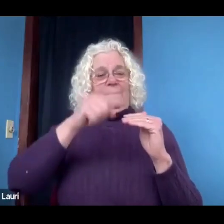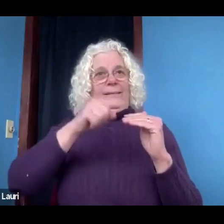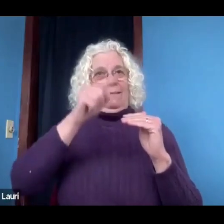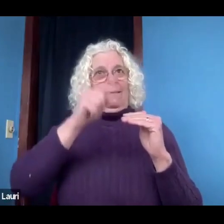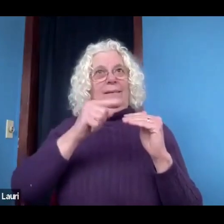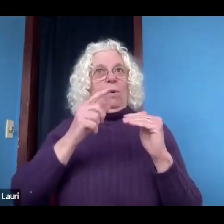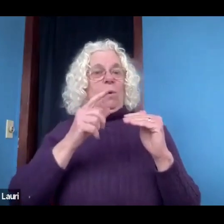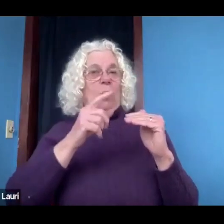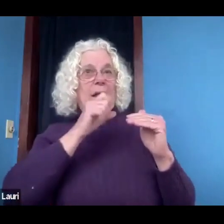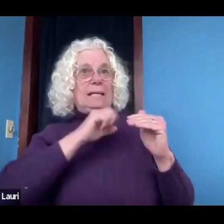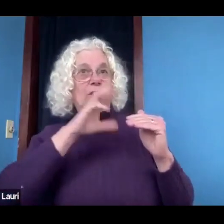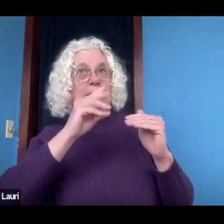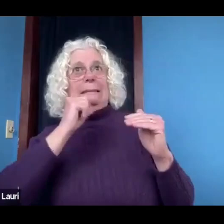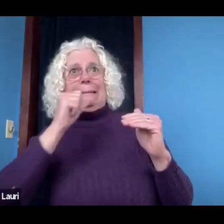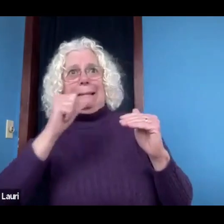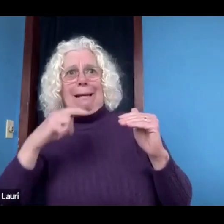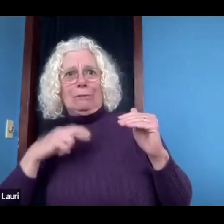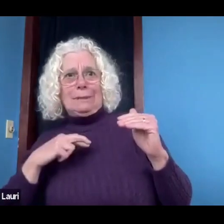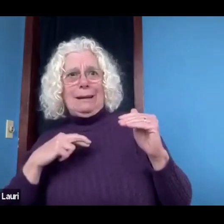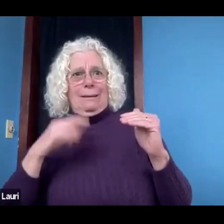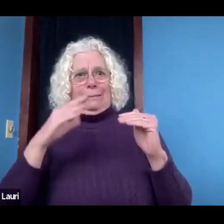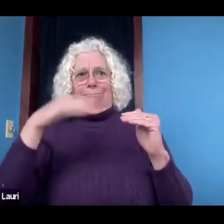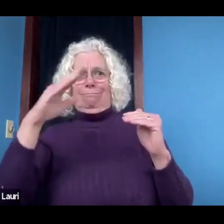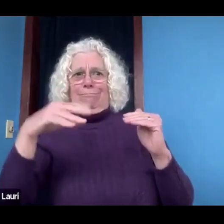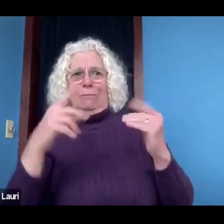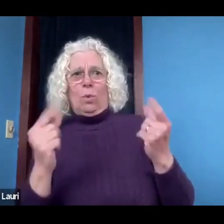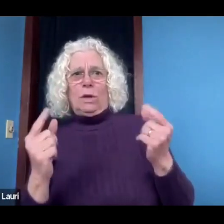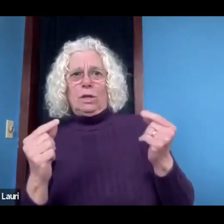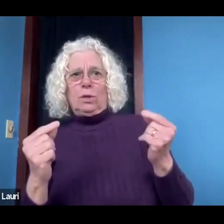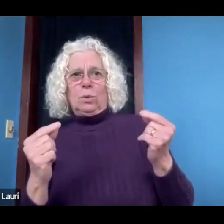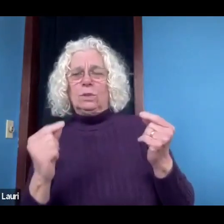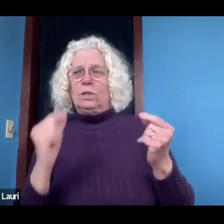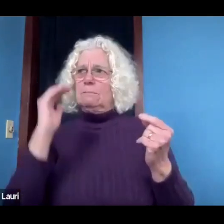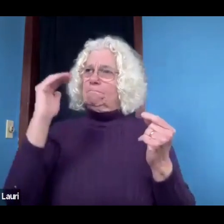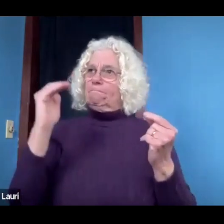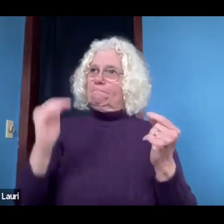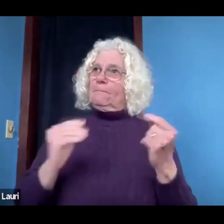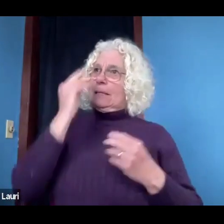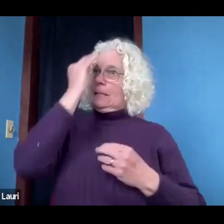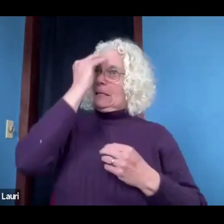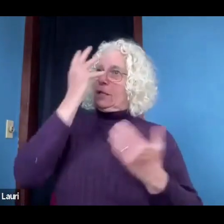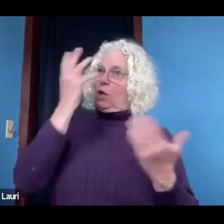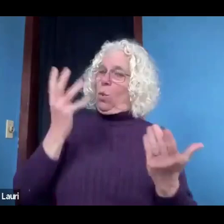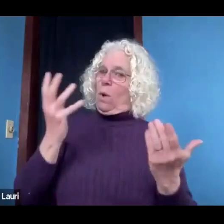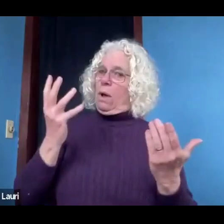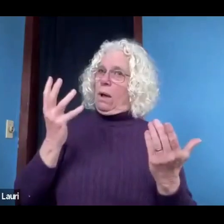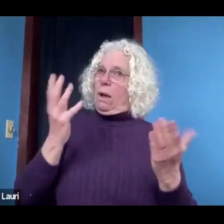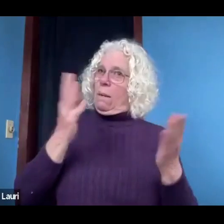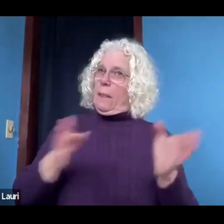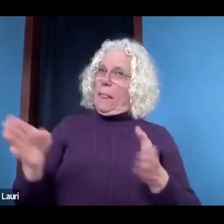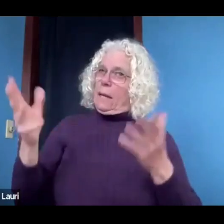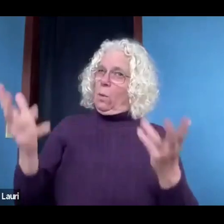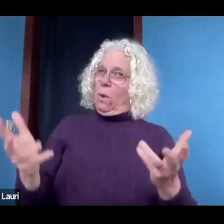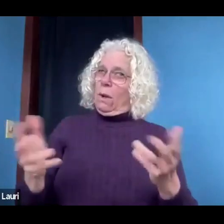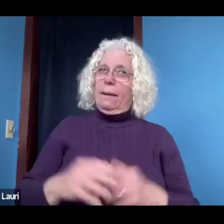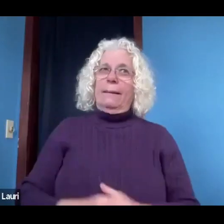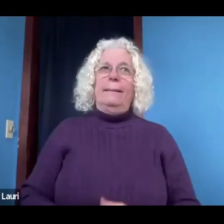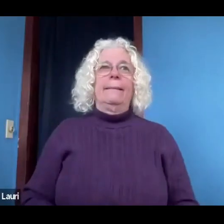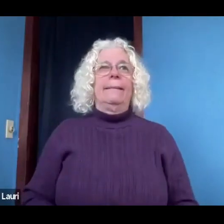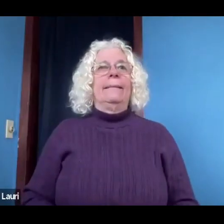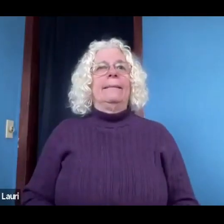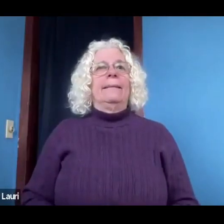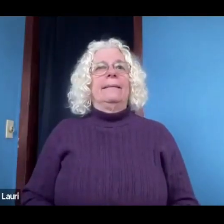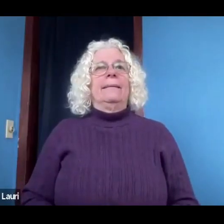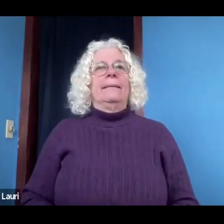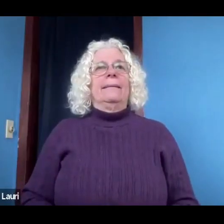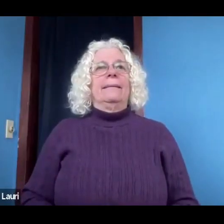retired? So there's just different questions that we need to ask ourselves for, you know, to consider what we're going to do, what's our plan. And